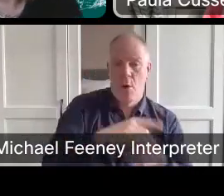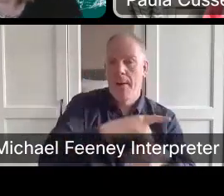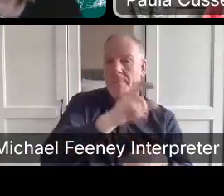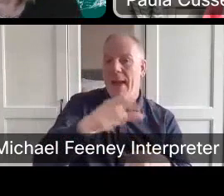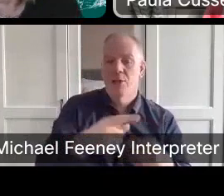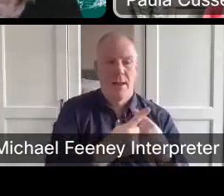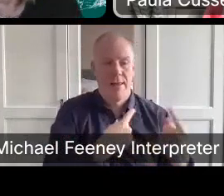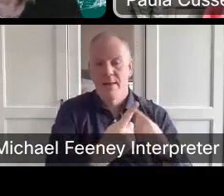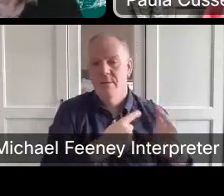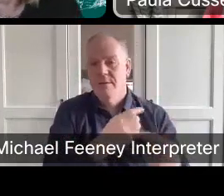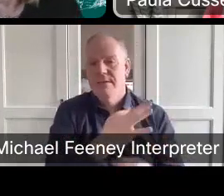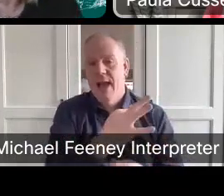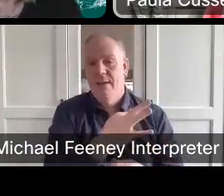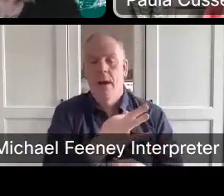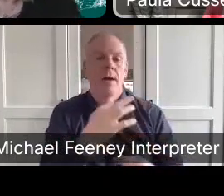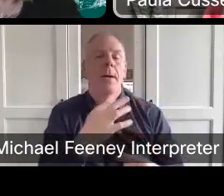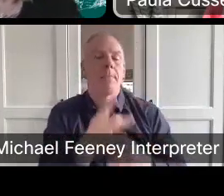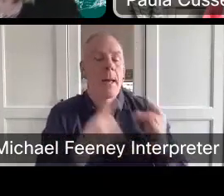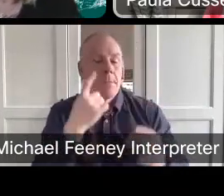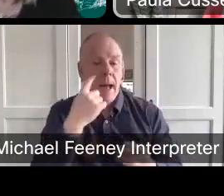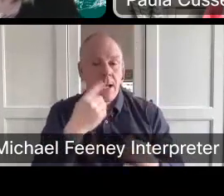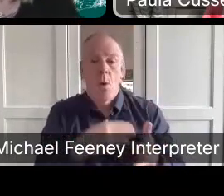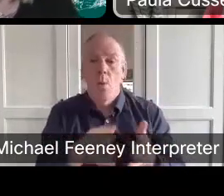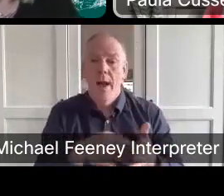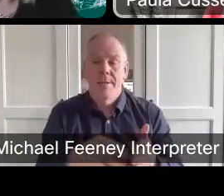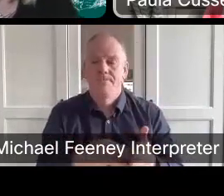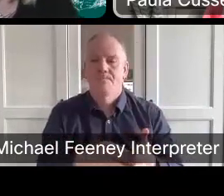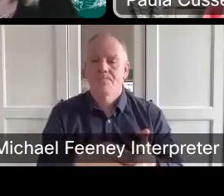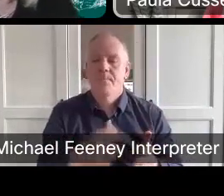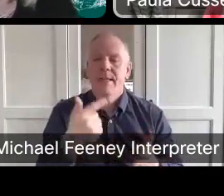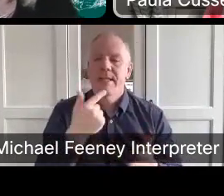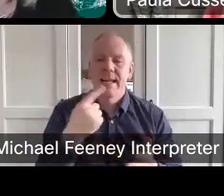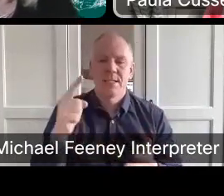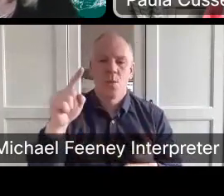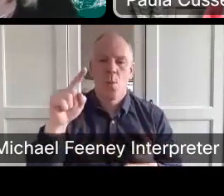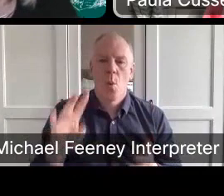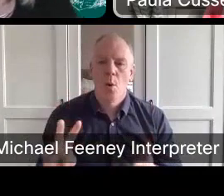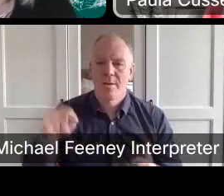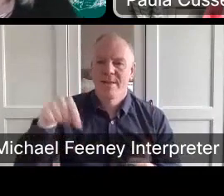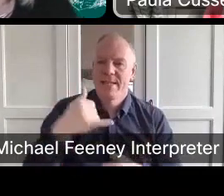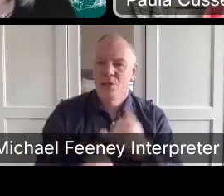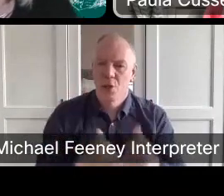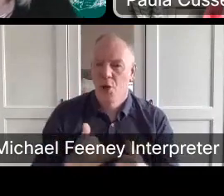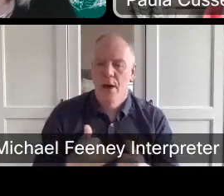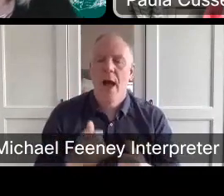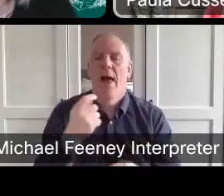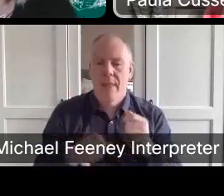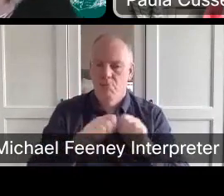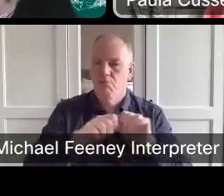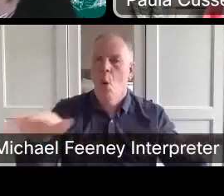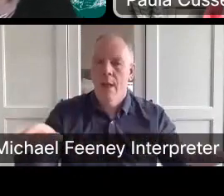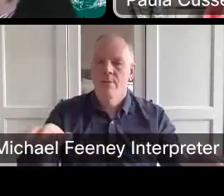we hope to pilot that in Q2 of this year, get some feedback, and then with a view to rolling that out again in Q3,